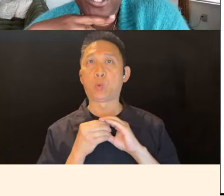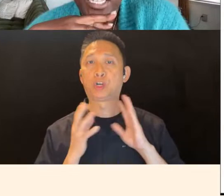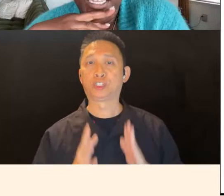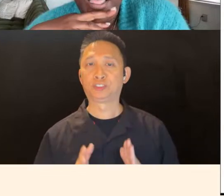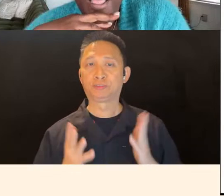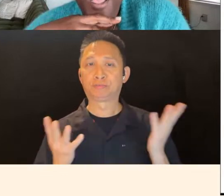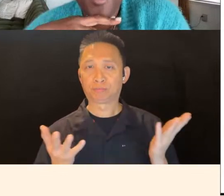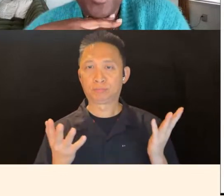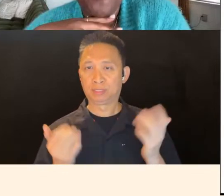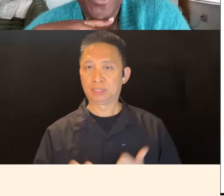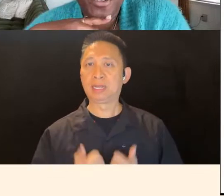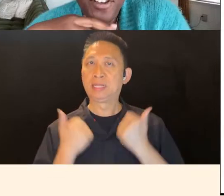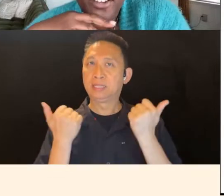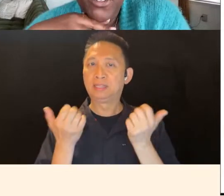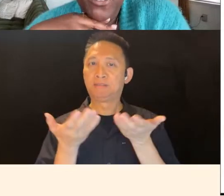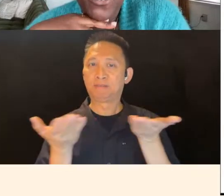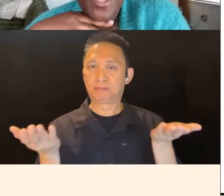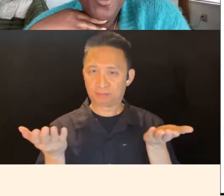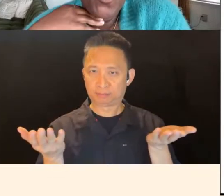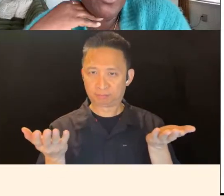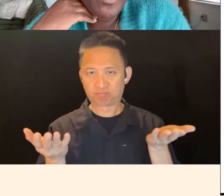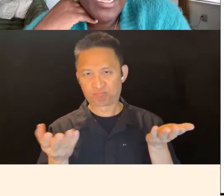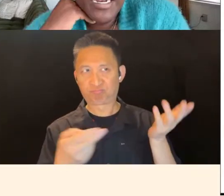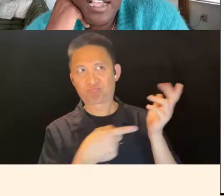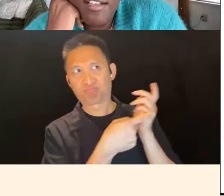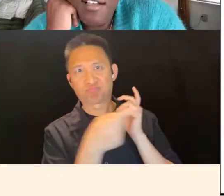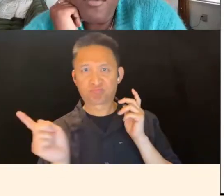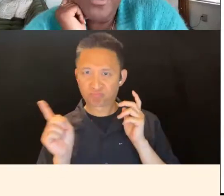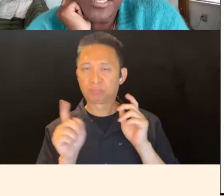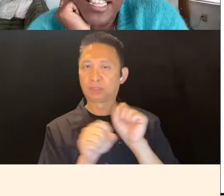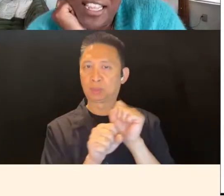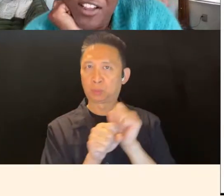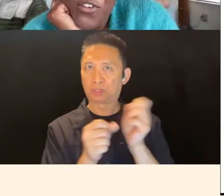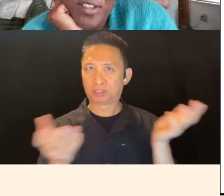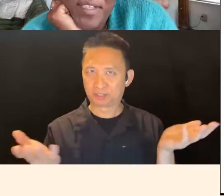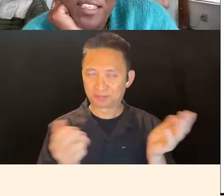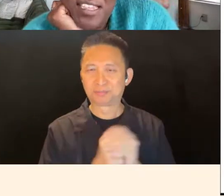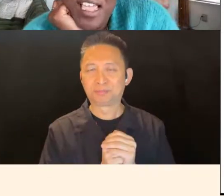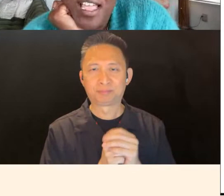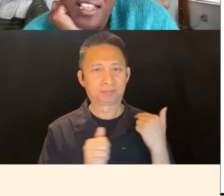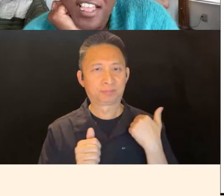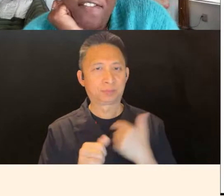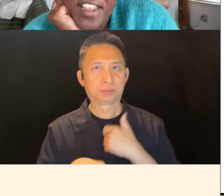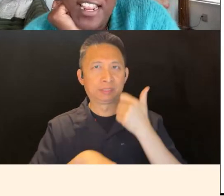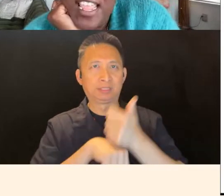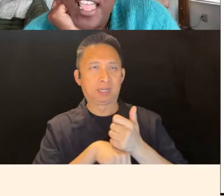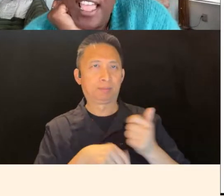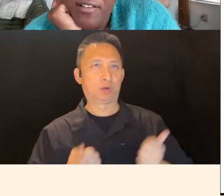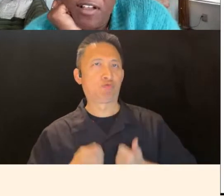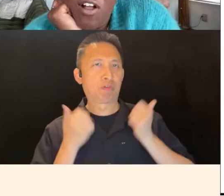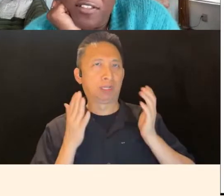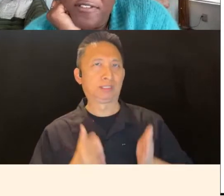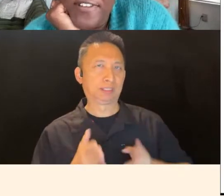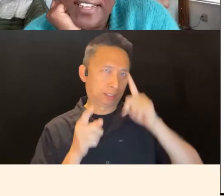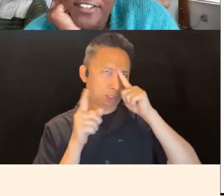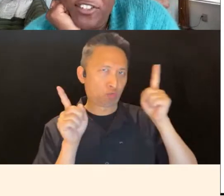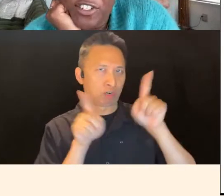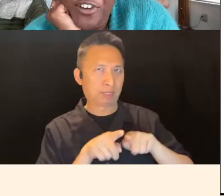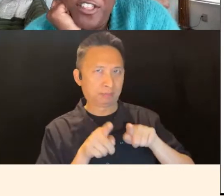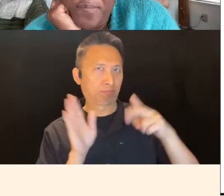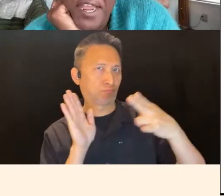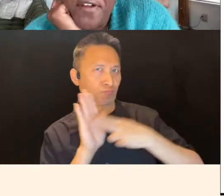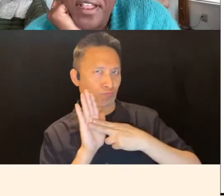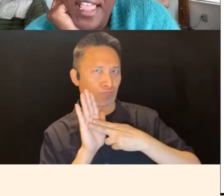and housing configurations. We create a resident agreement and a covenant, and all of the